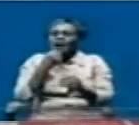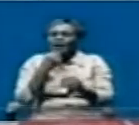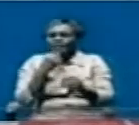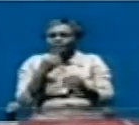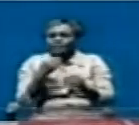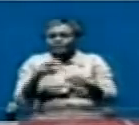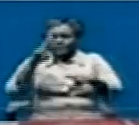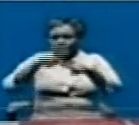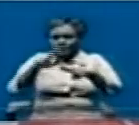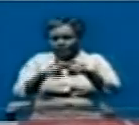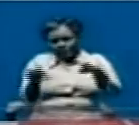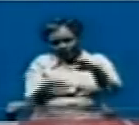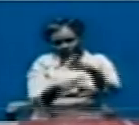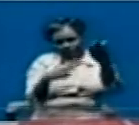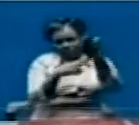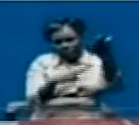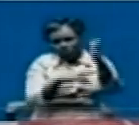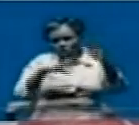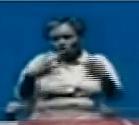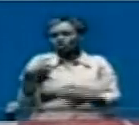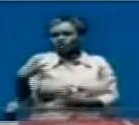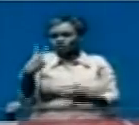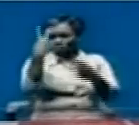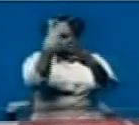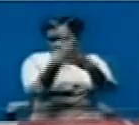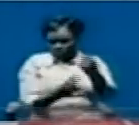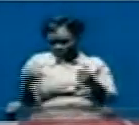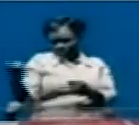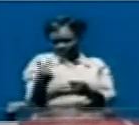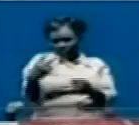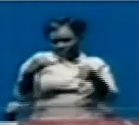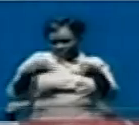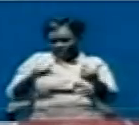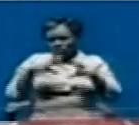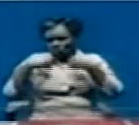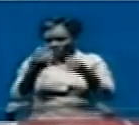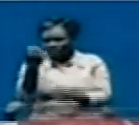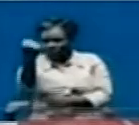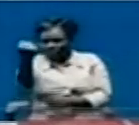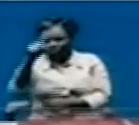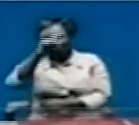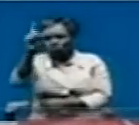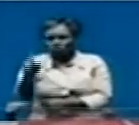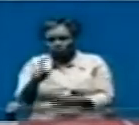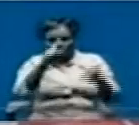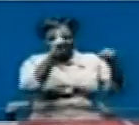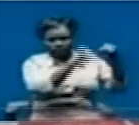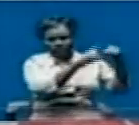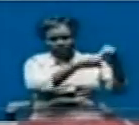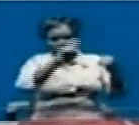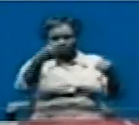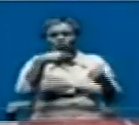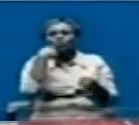cardboard, or the man living in an ivory tower, they both are trying to answer the same five questions. First question, who am